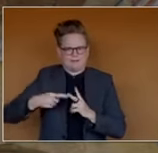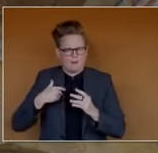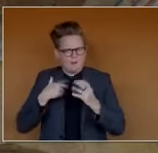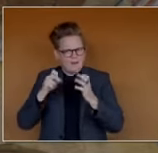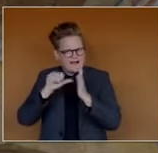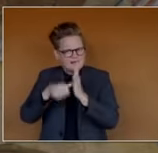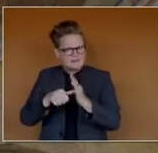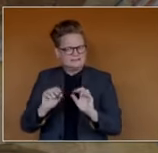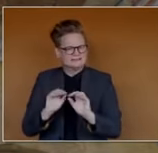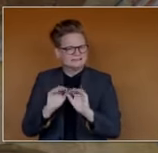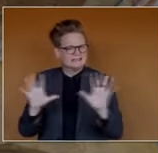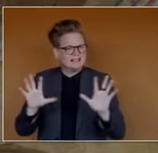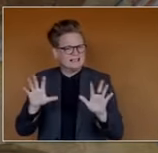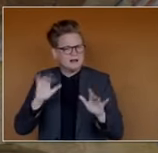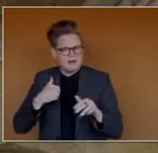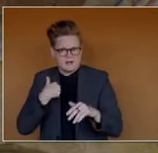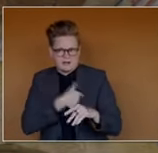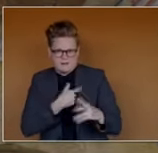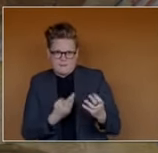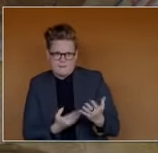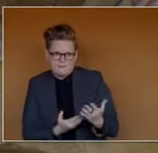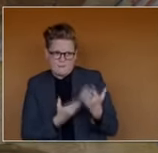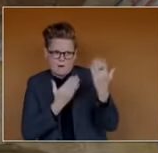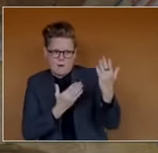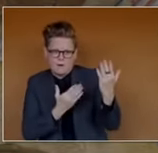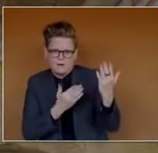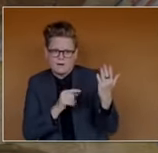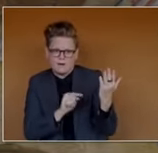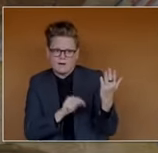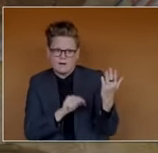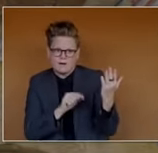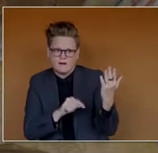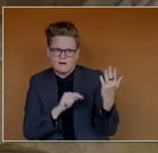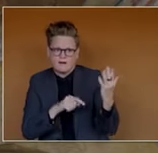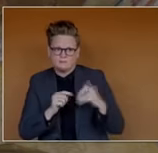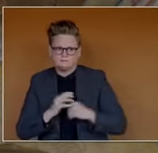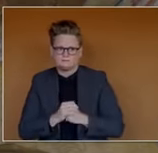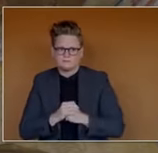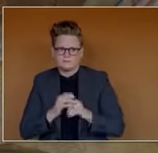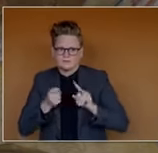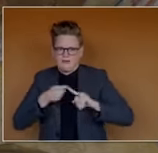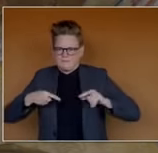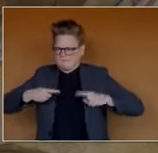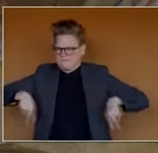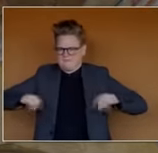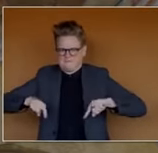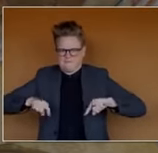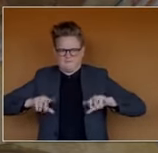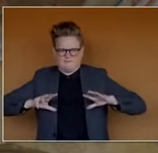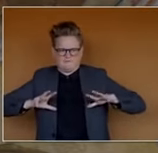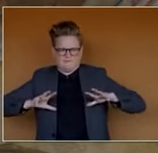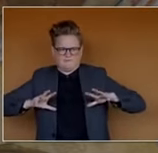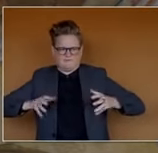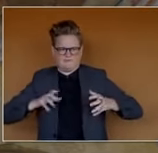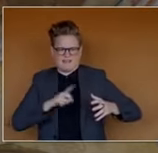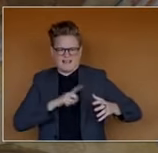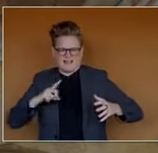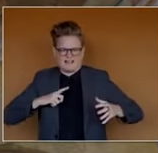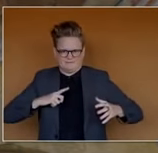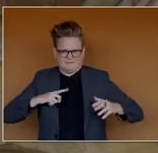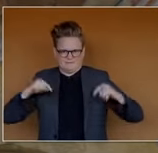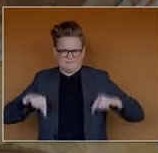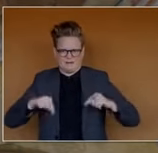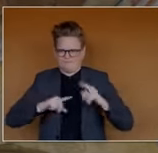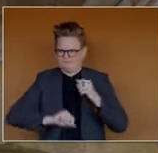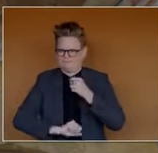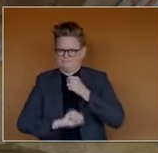a proposal from the administration. It requires concurrence and support of the legislature, and that's why it's humbling and very meaningful